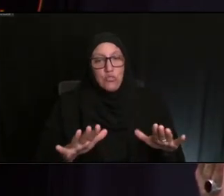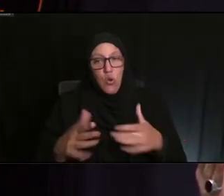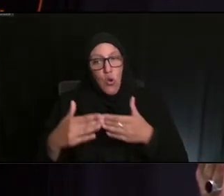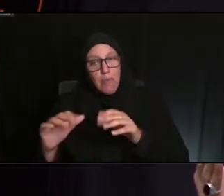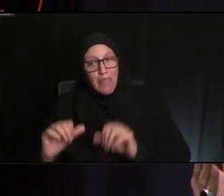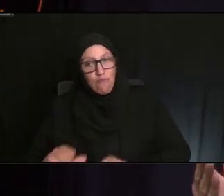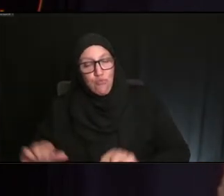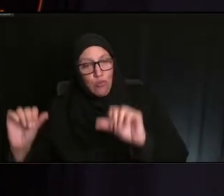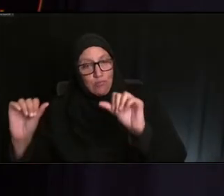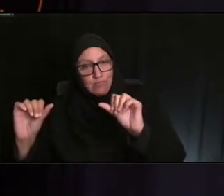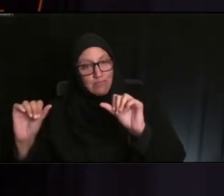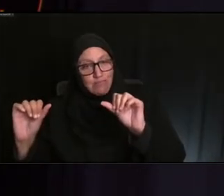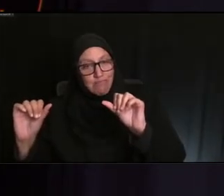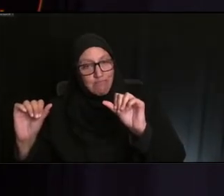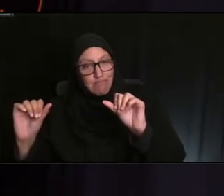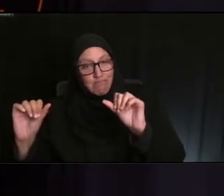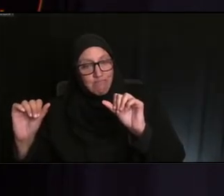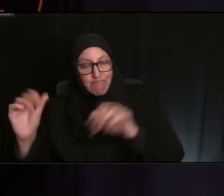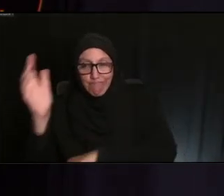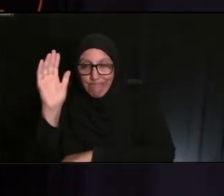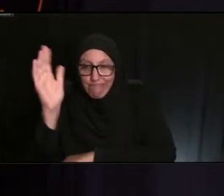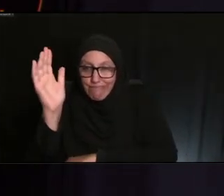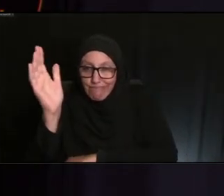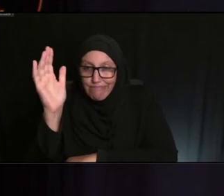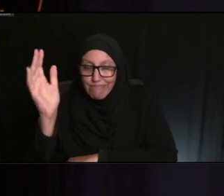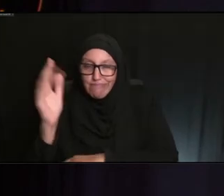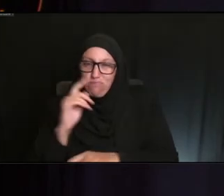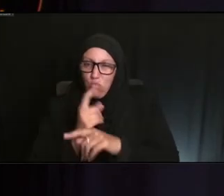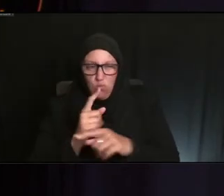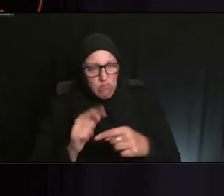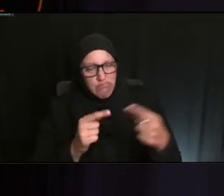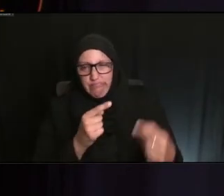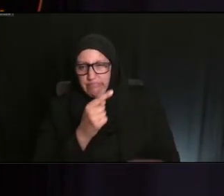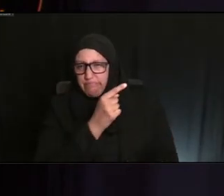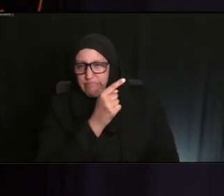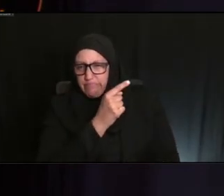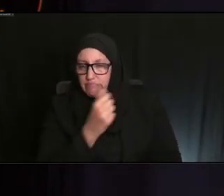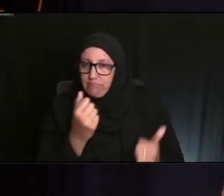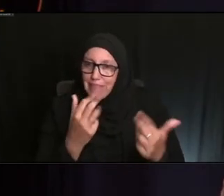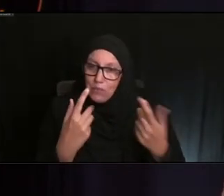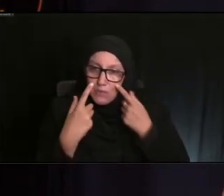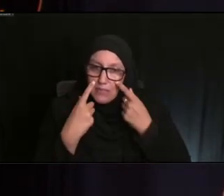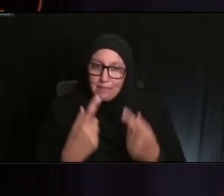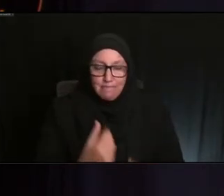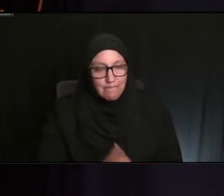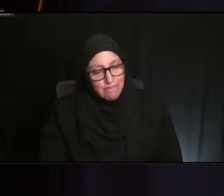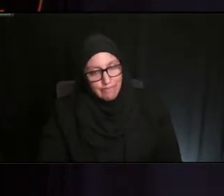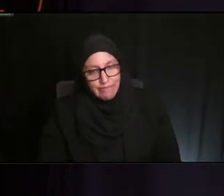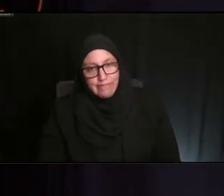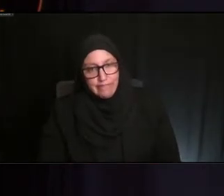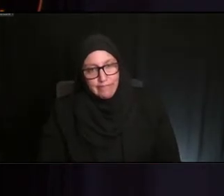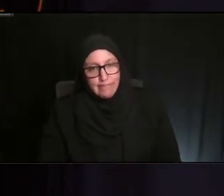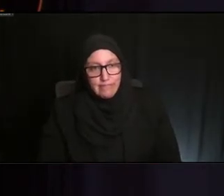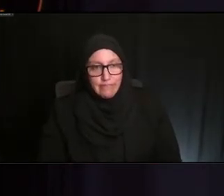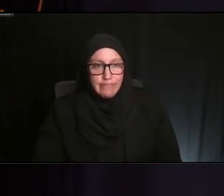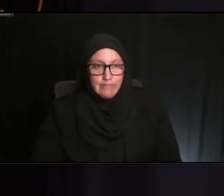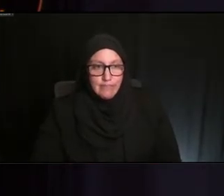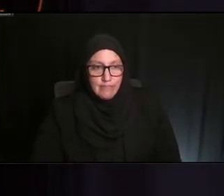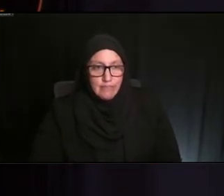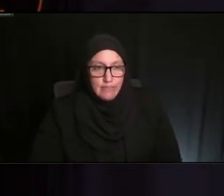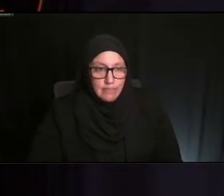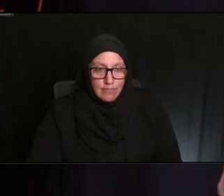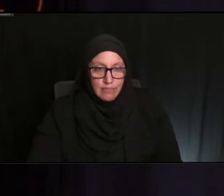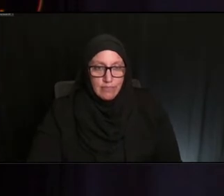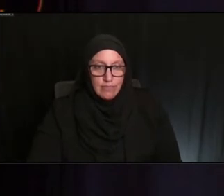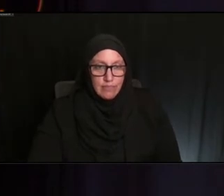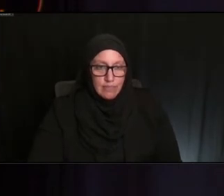television station. And they start talking against the ulama. You say, how many of them have you seen? Too many of them. They sit there. And